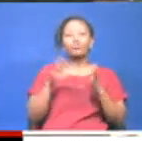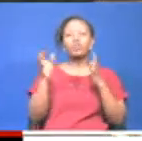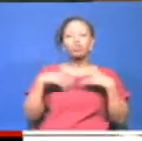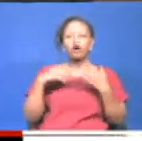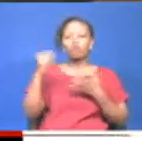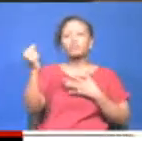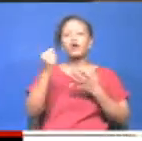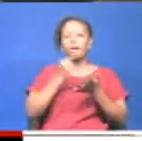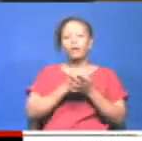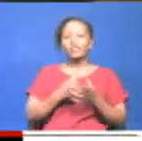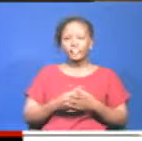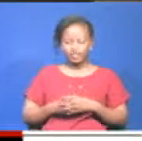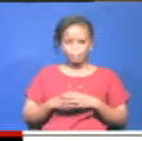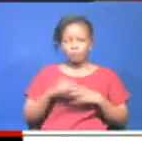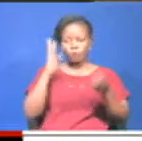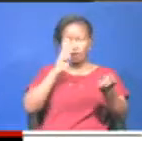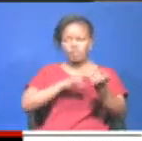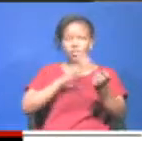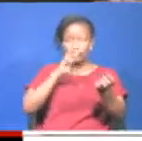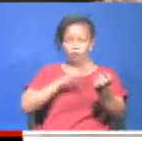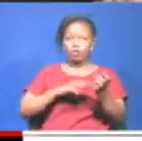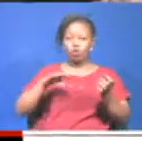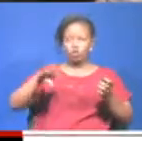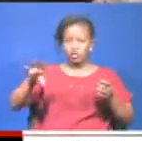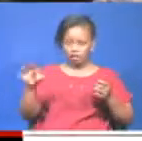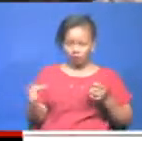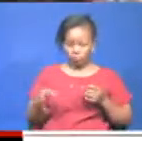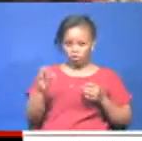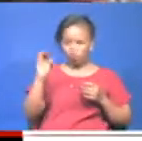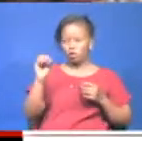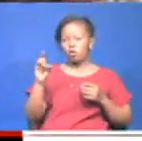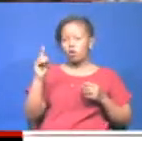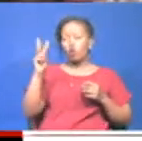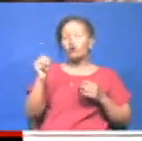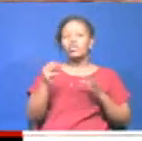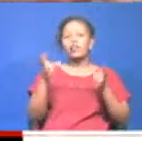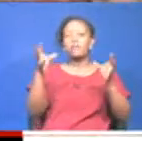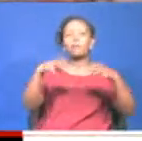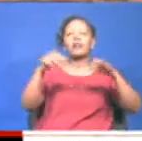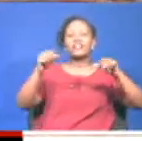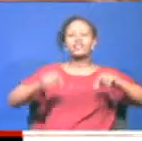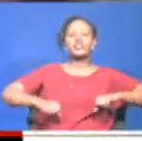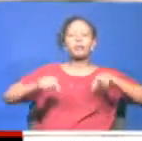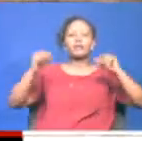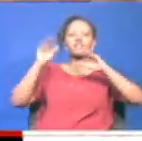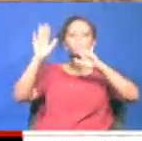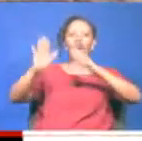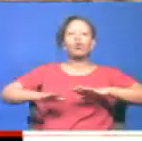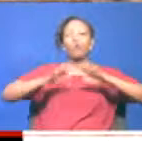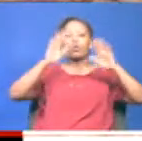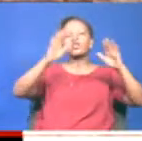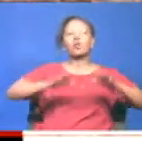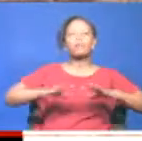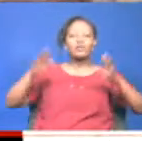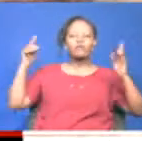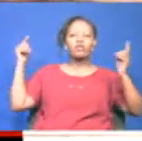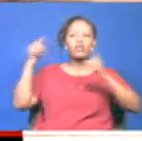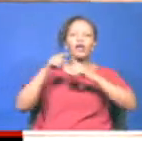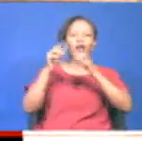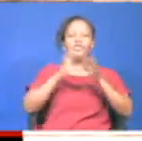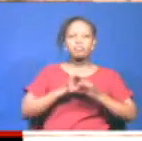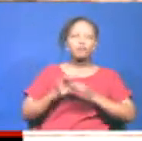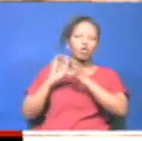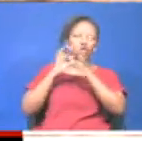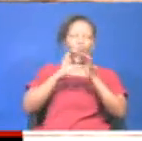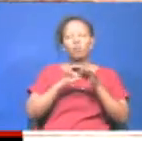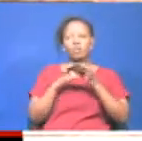In Migori County, ODM Party Chairman John Buddy was campaigning for Azimio la Umoja One Kenya Coalition flag bearer